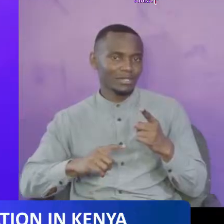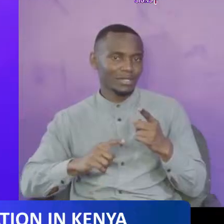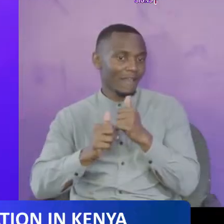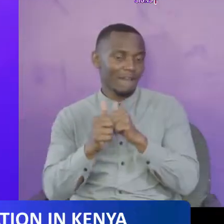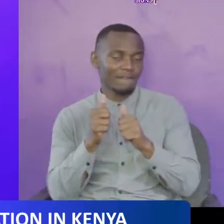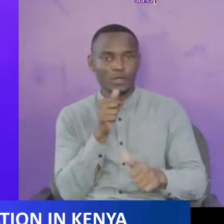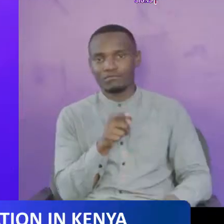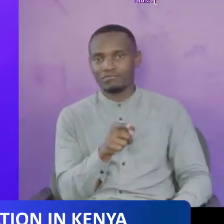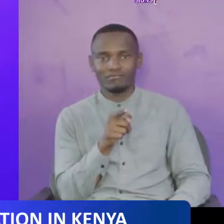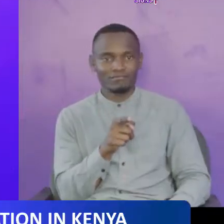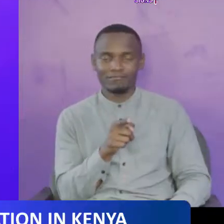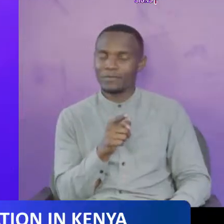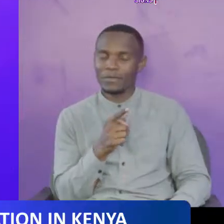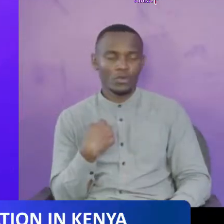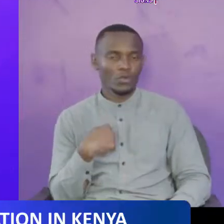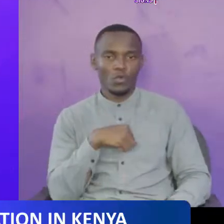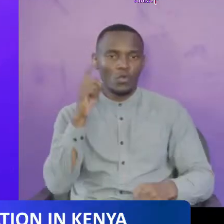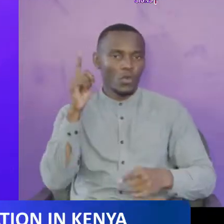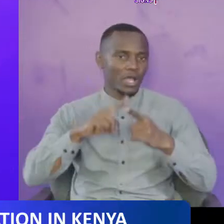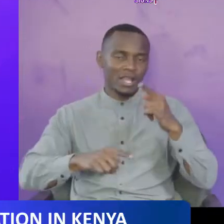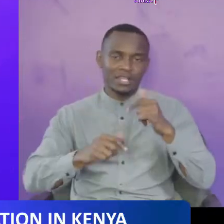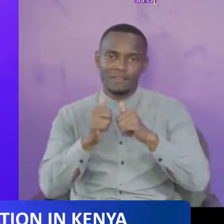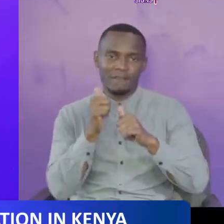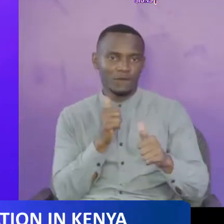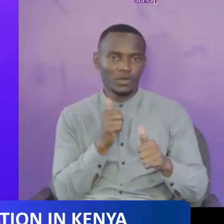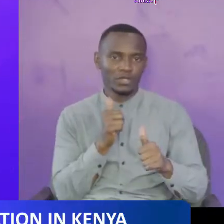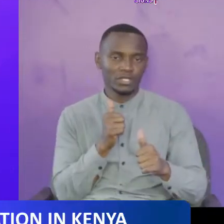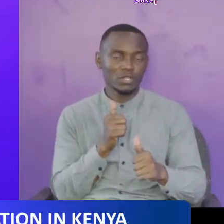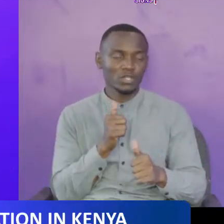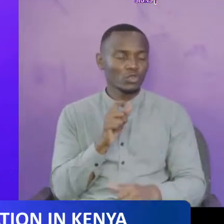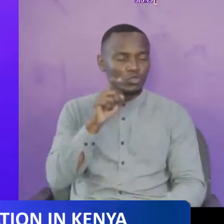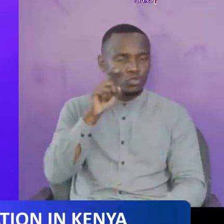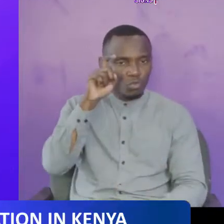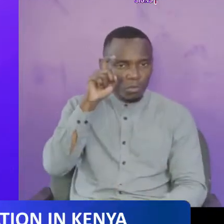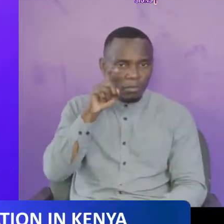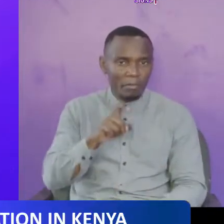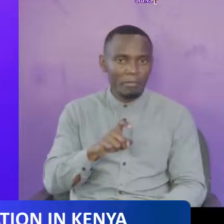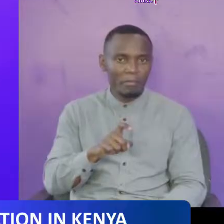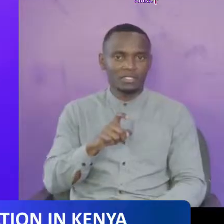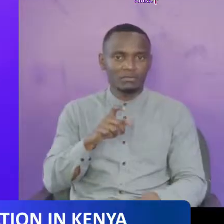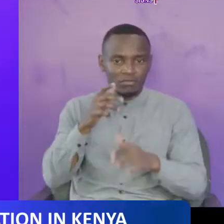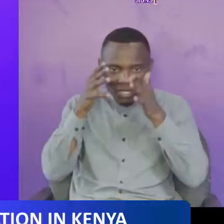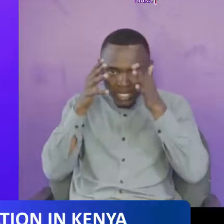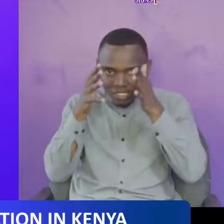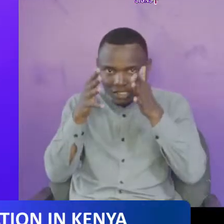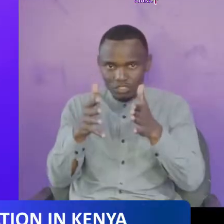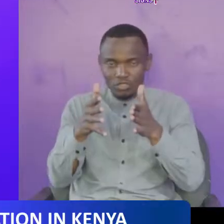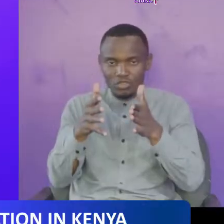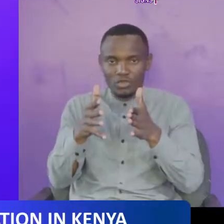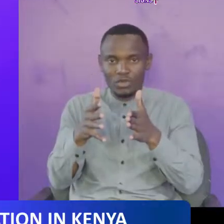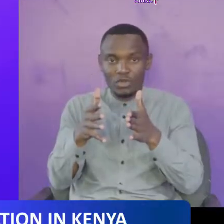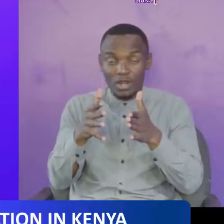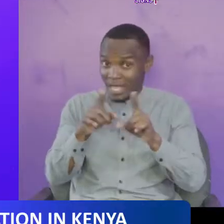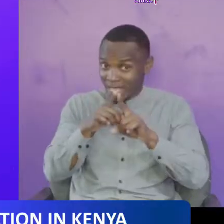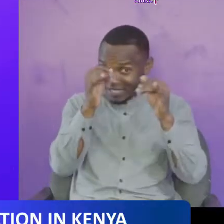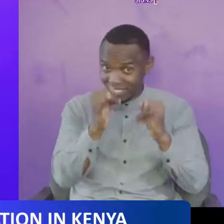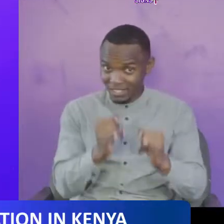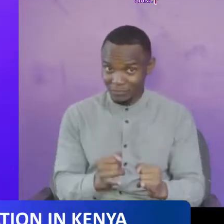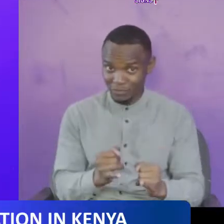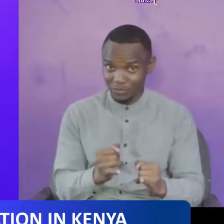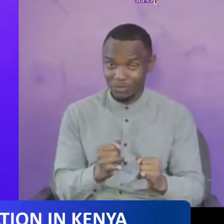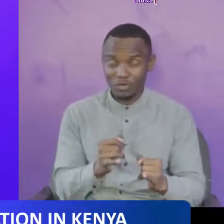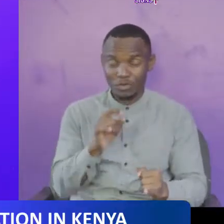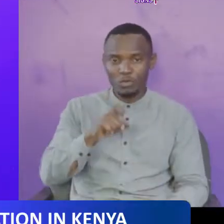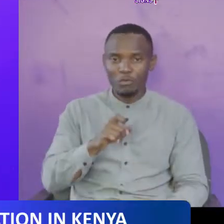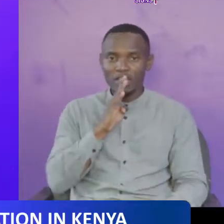it. We cannot avoid it. It has to be your intentional, as an individual, you have to be